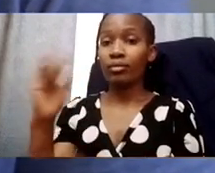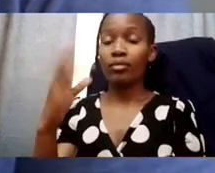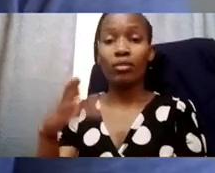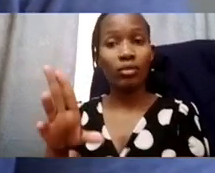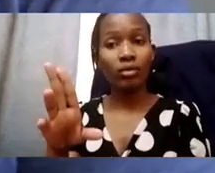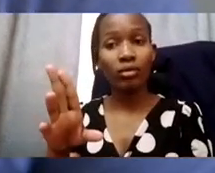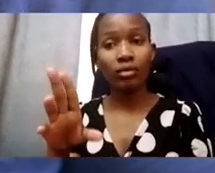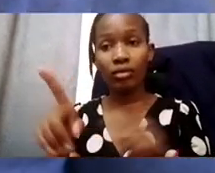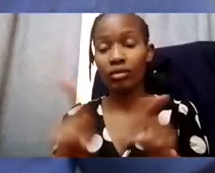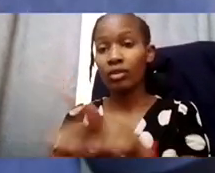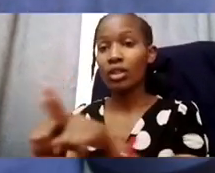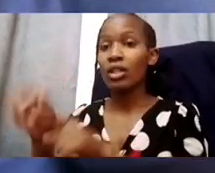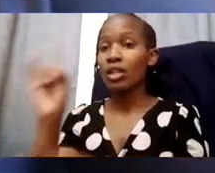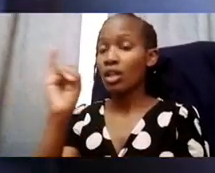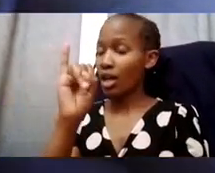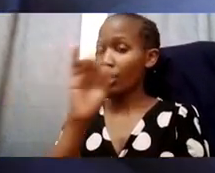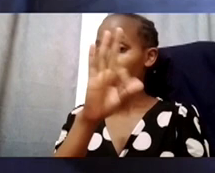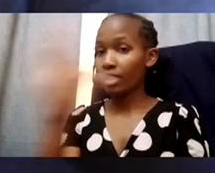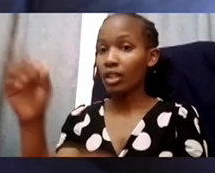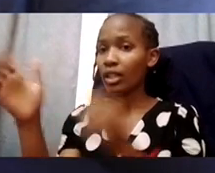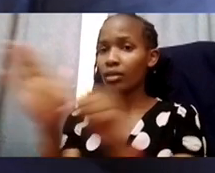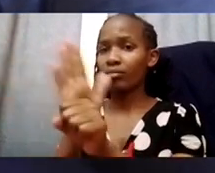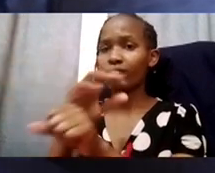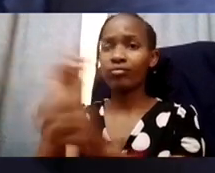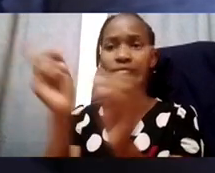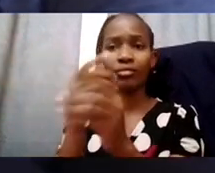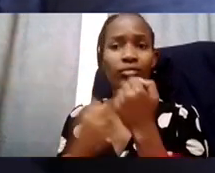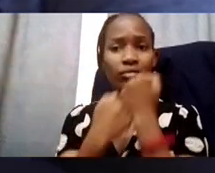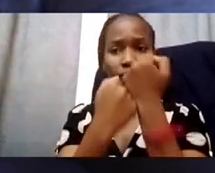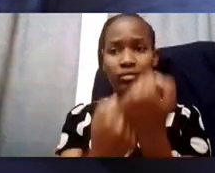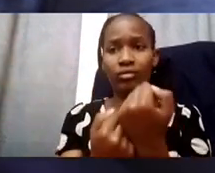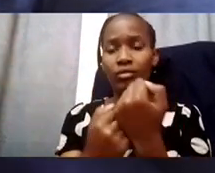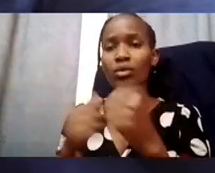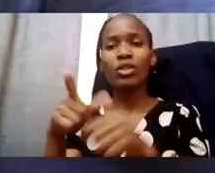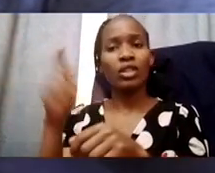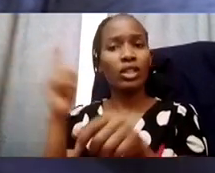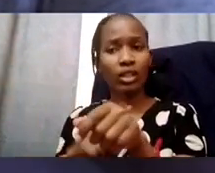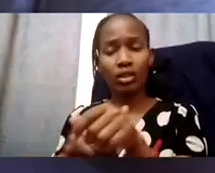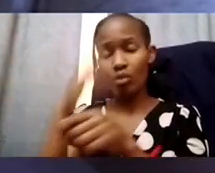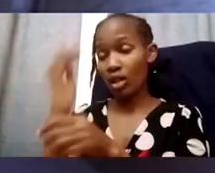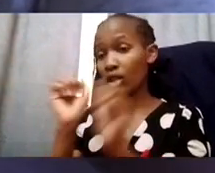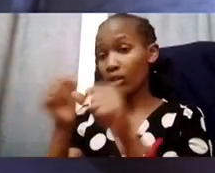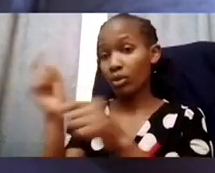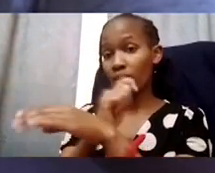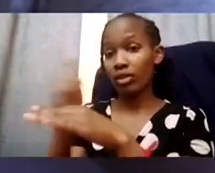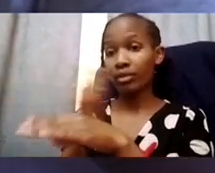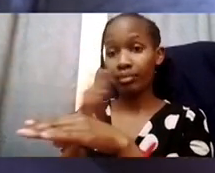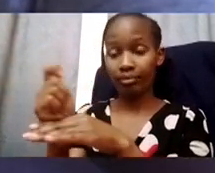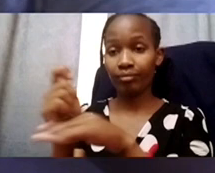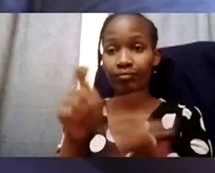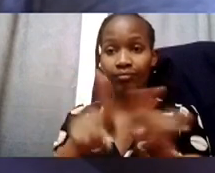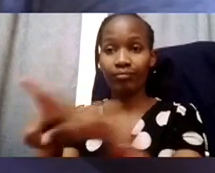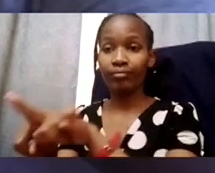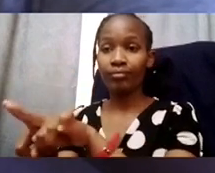IAAF and other sponsors. So it took time that our athletes were able to train and Well, it